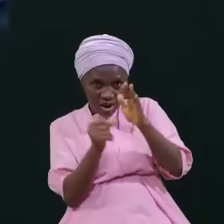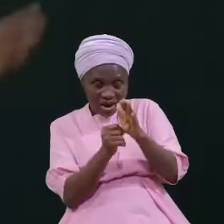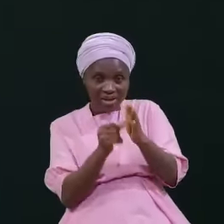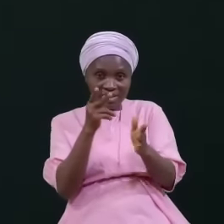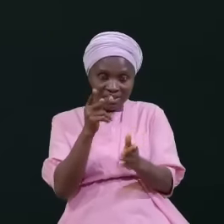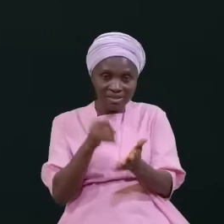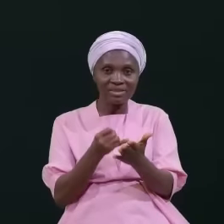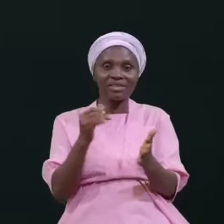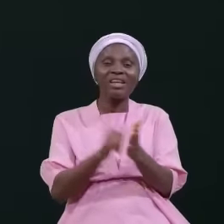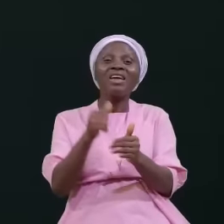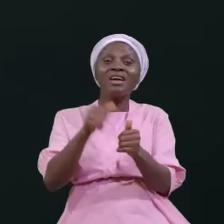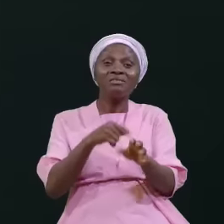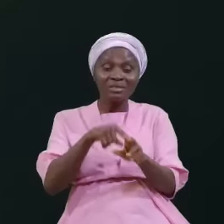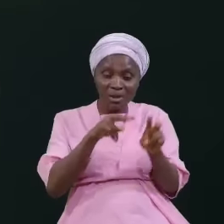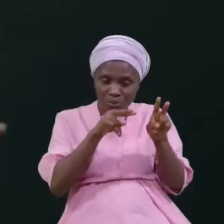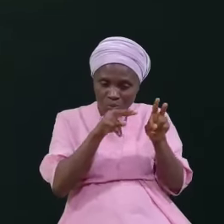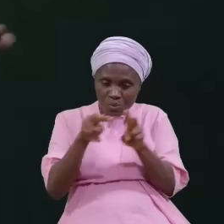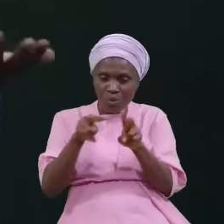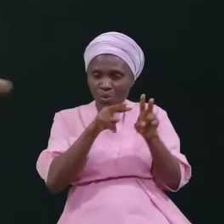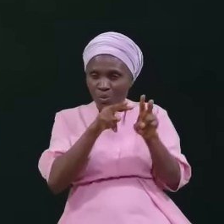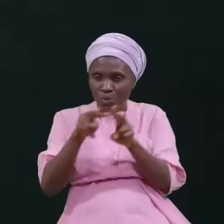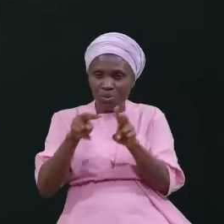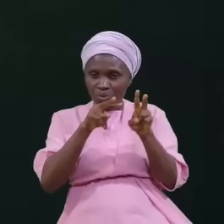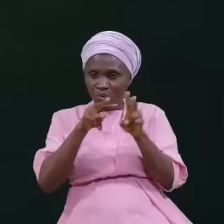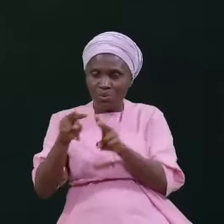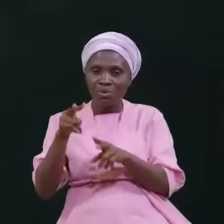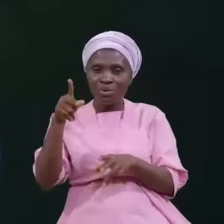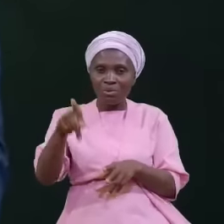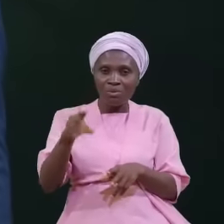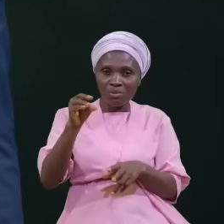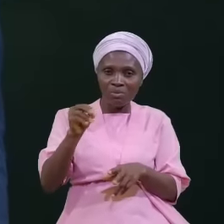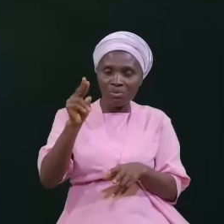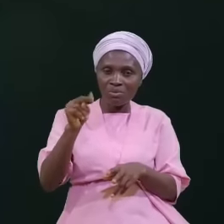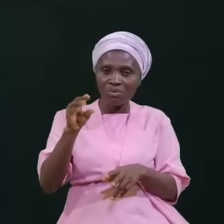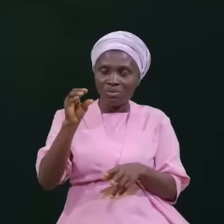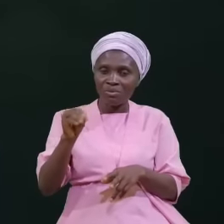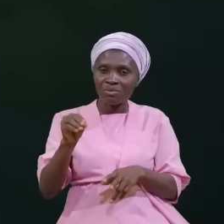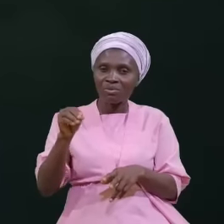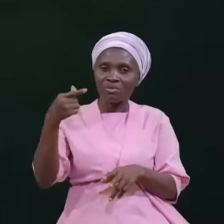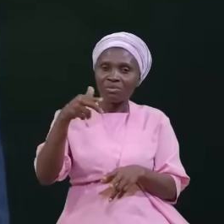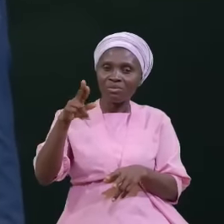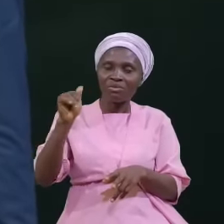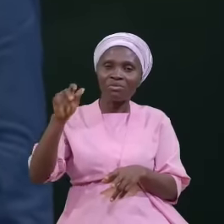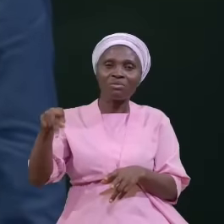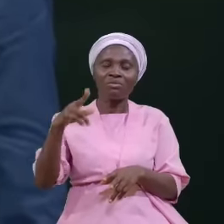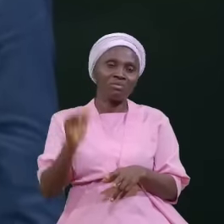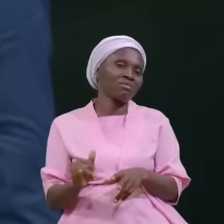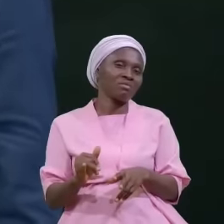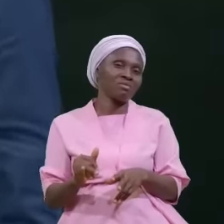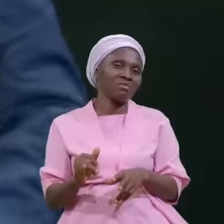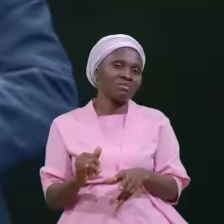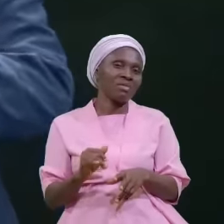pornography. And when you sleep in the night, what are you thinking about? The last thing you looked at,